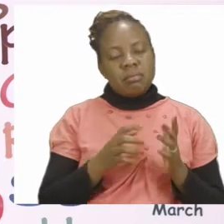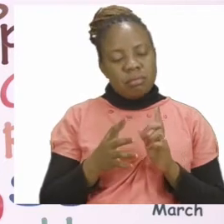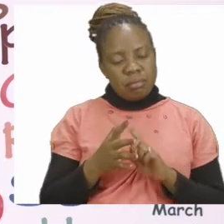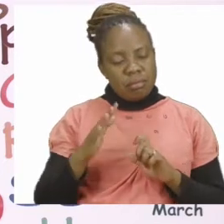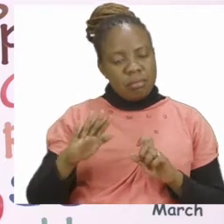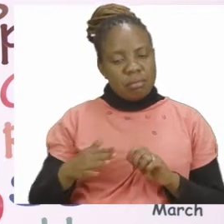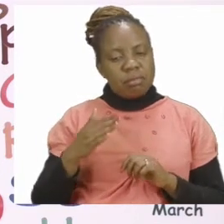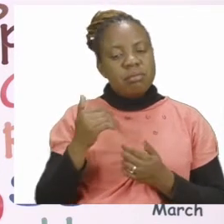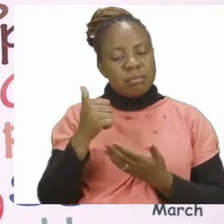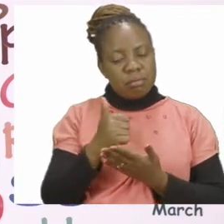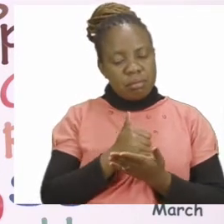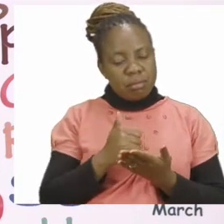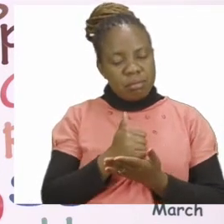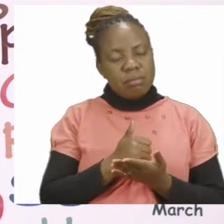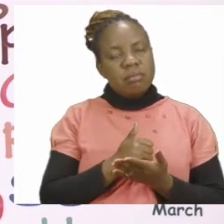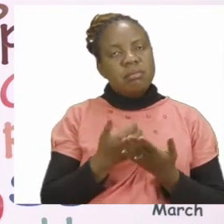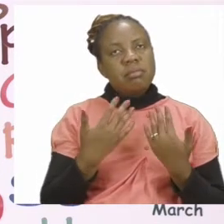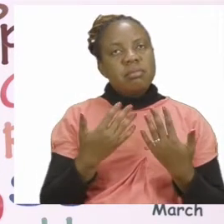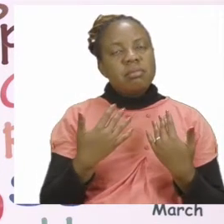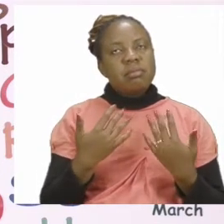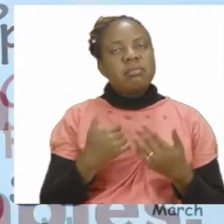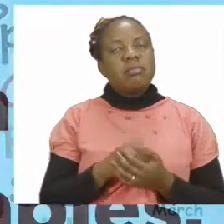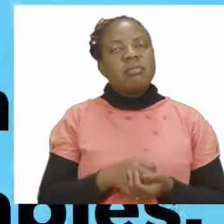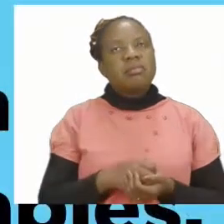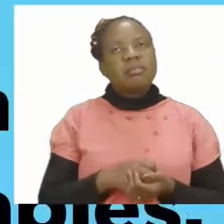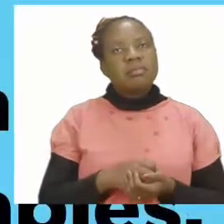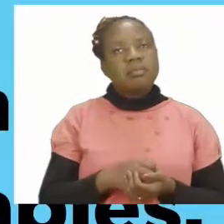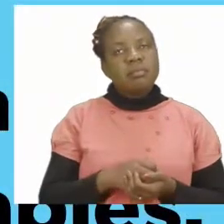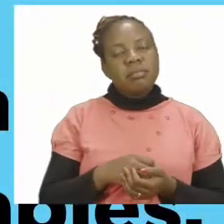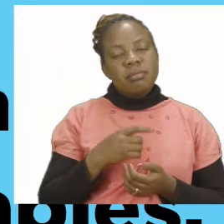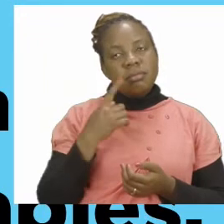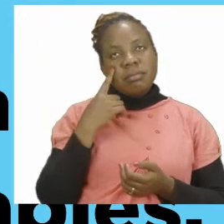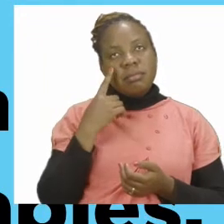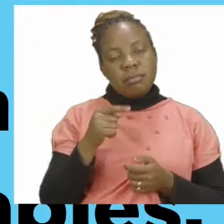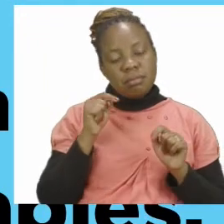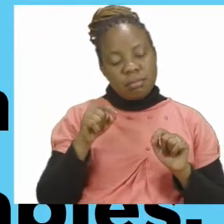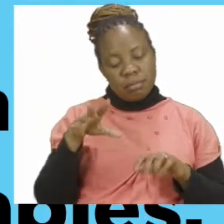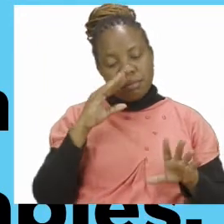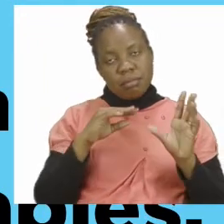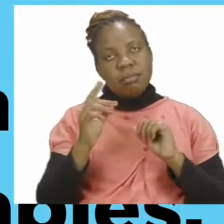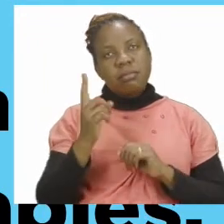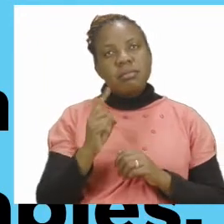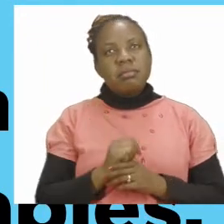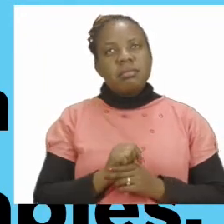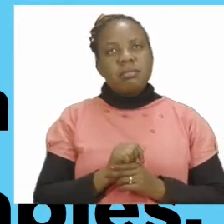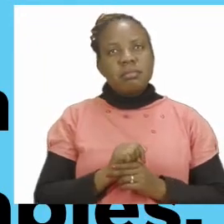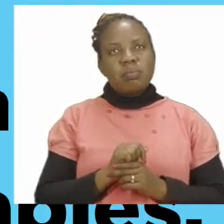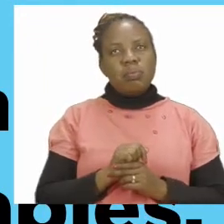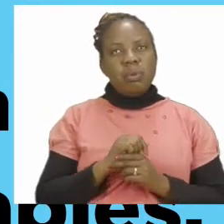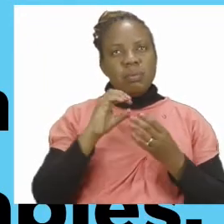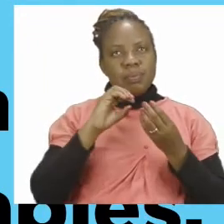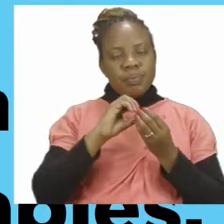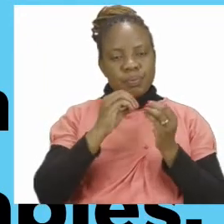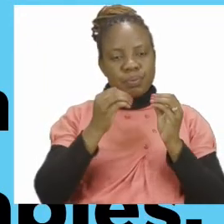clean. Now, let's see what we are going to learn about today. We'll do